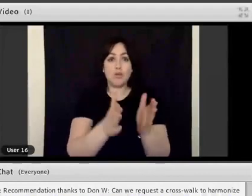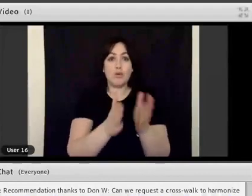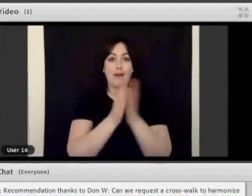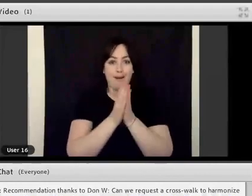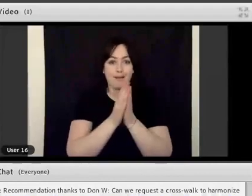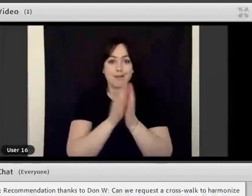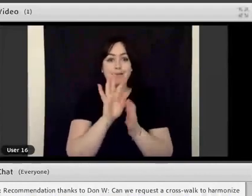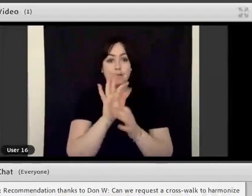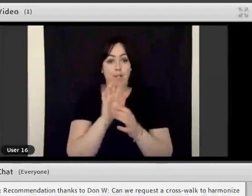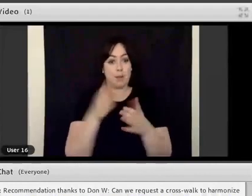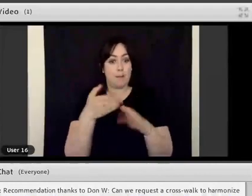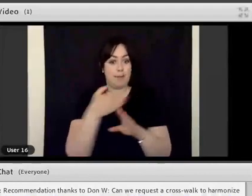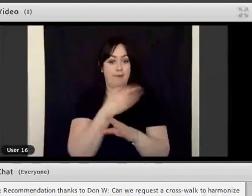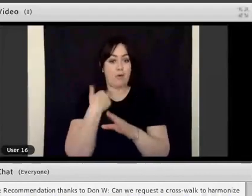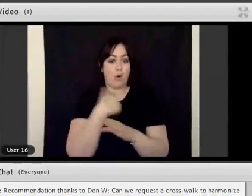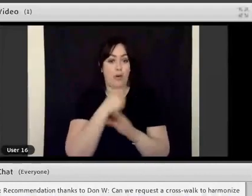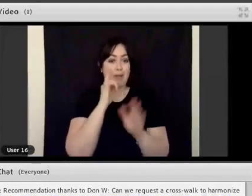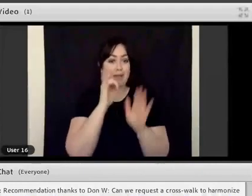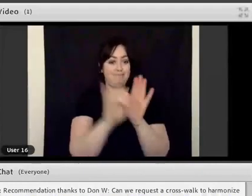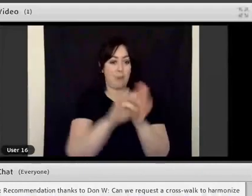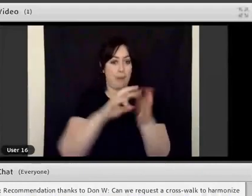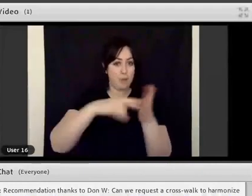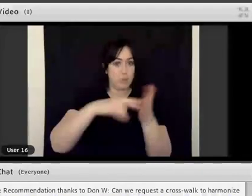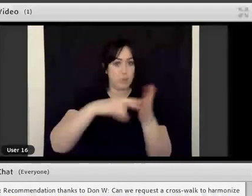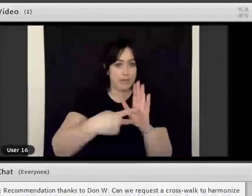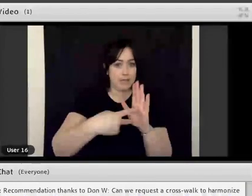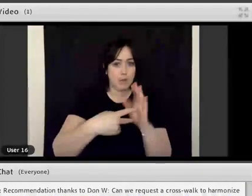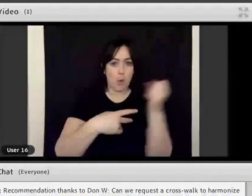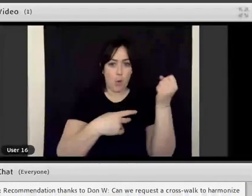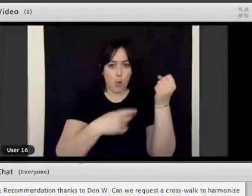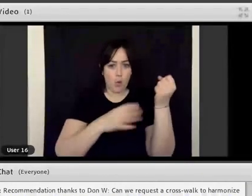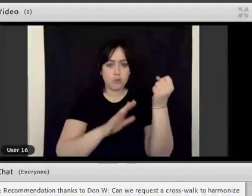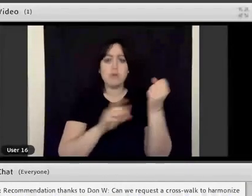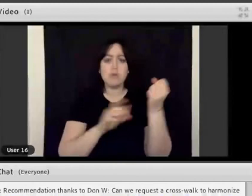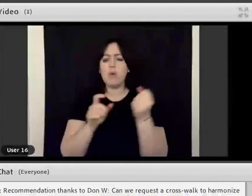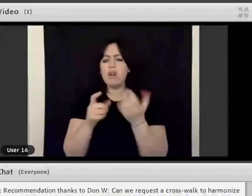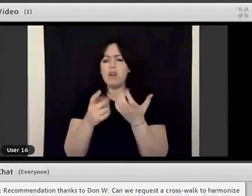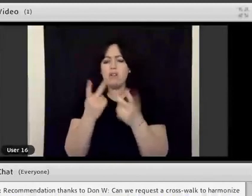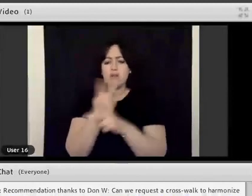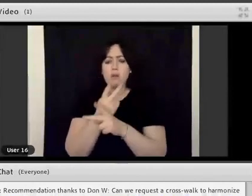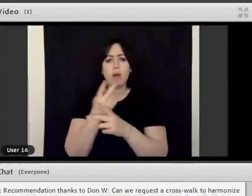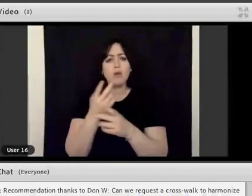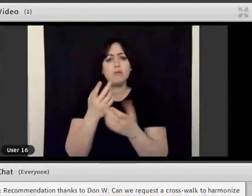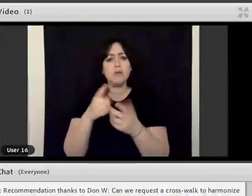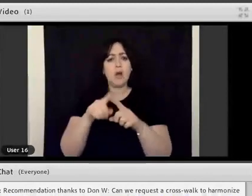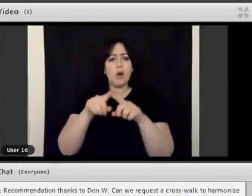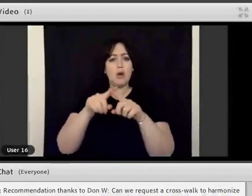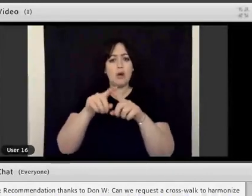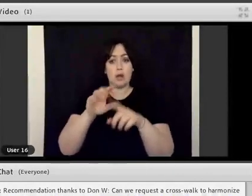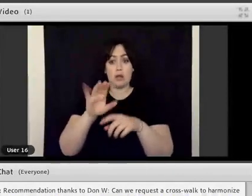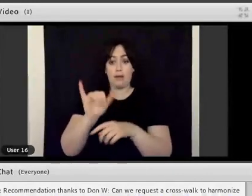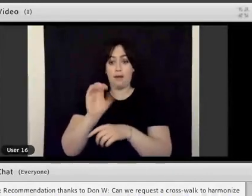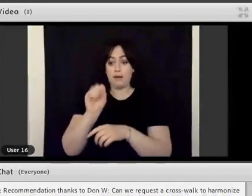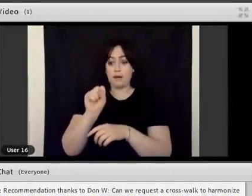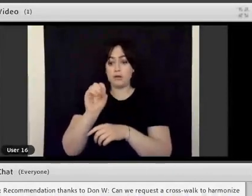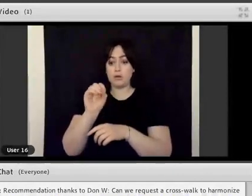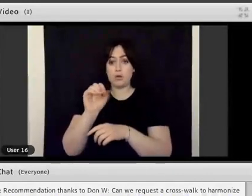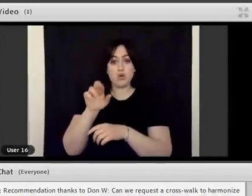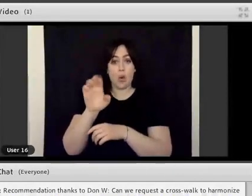we need to ask what can we get, what reliable sources can we have in terms of collecting the data.